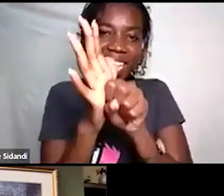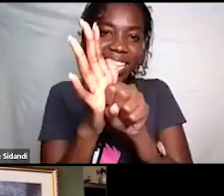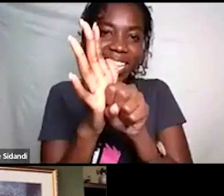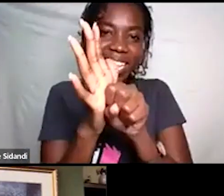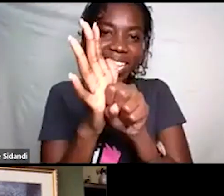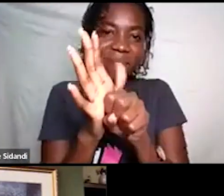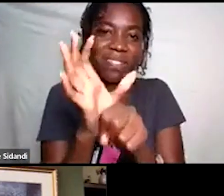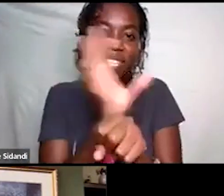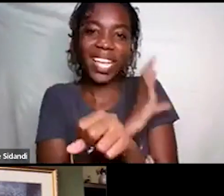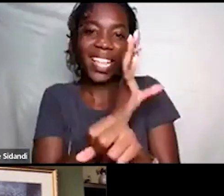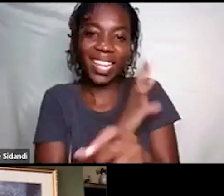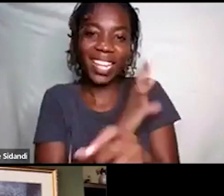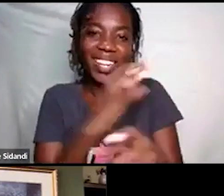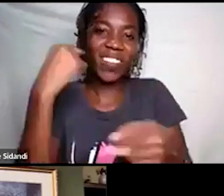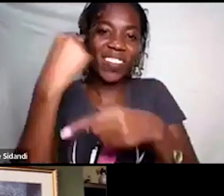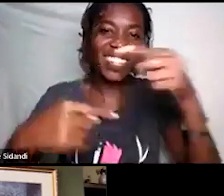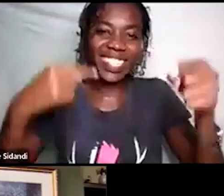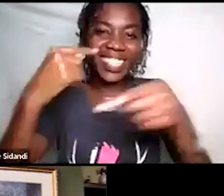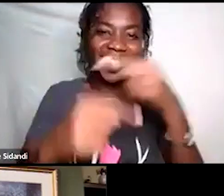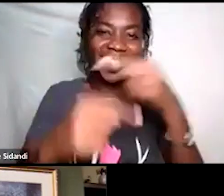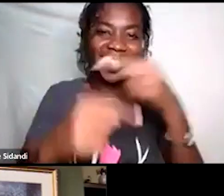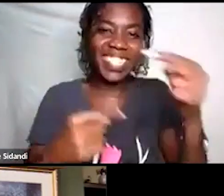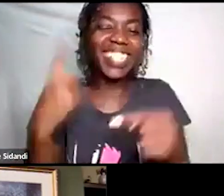We pray for you. Thank you so much.